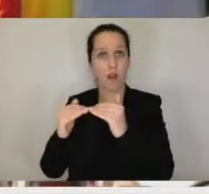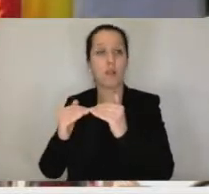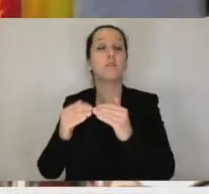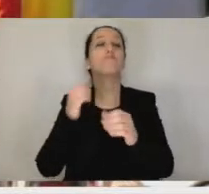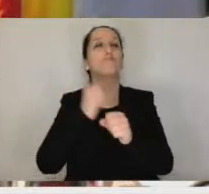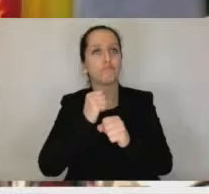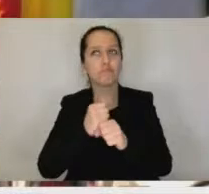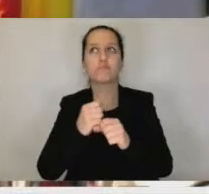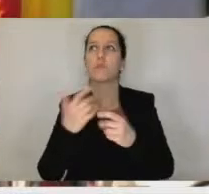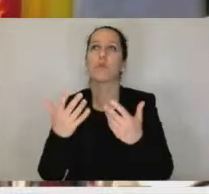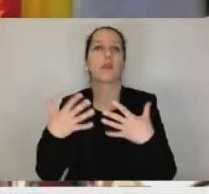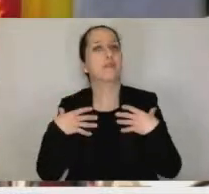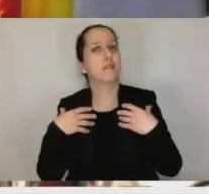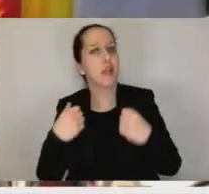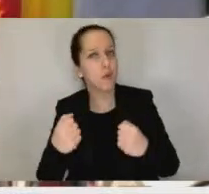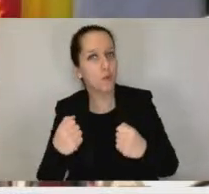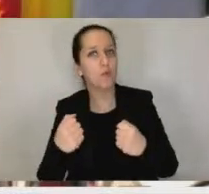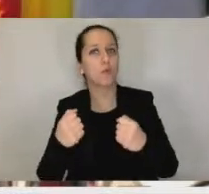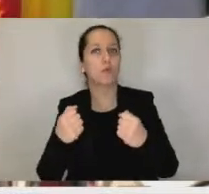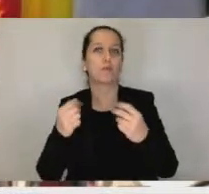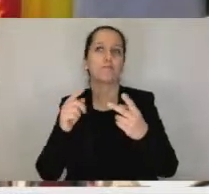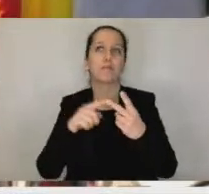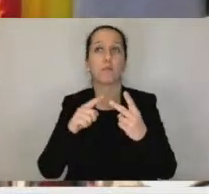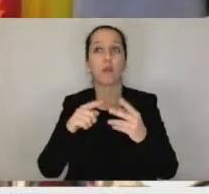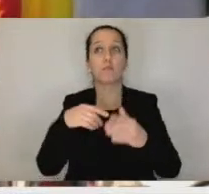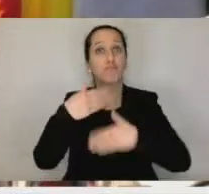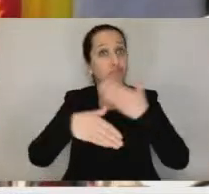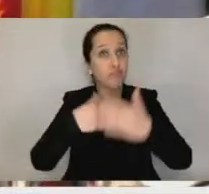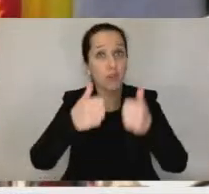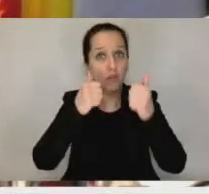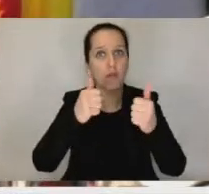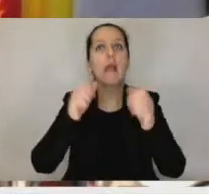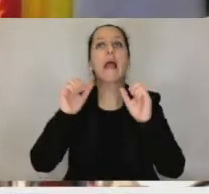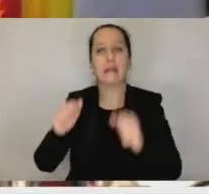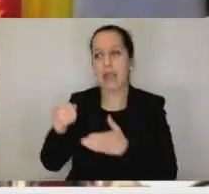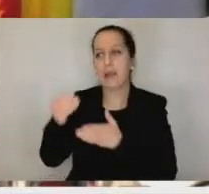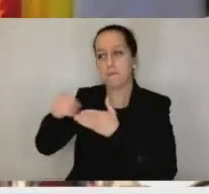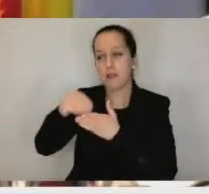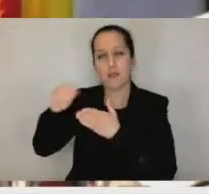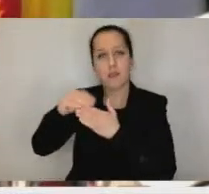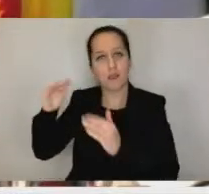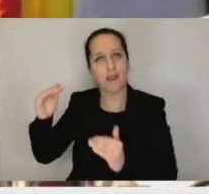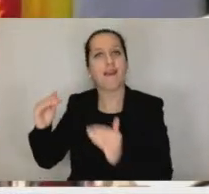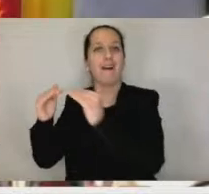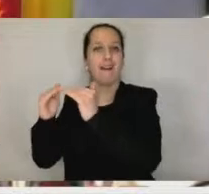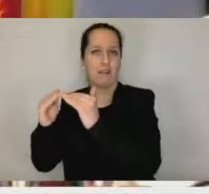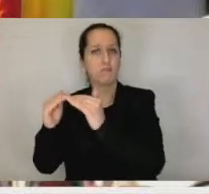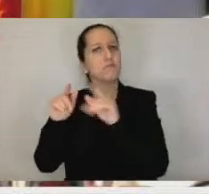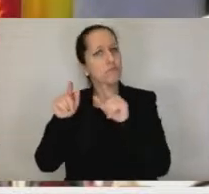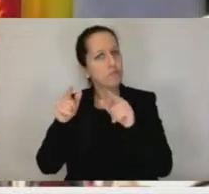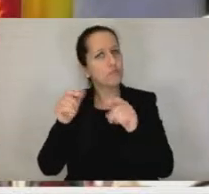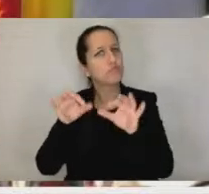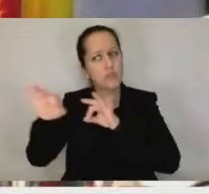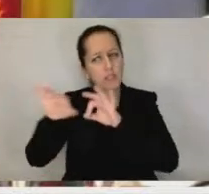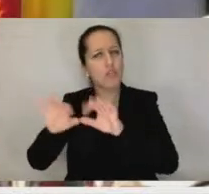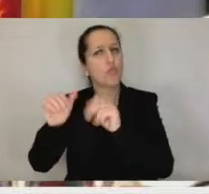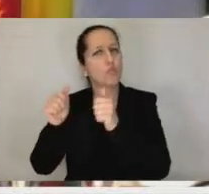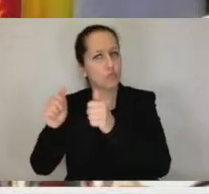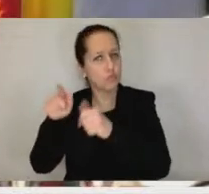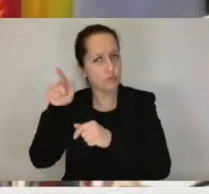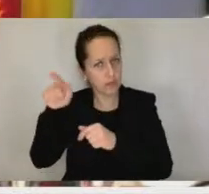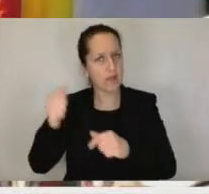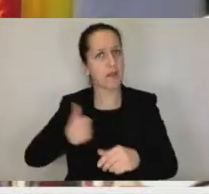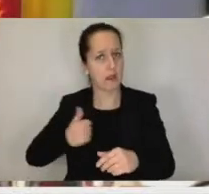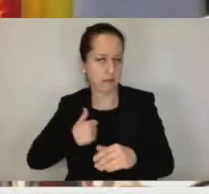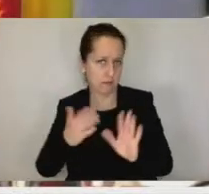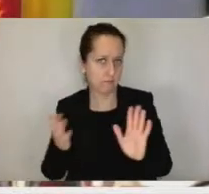temporary hit, but it's not a permanent hit. And I think that's a very important design feature when indexing. On informality